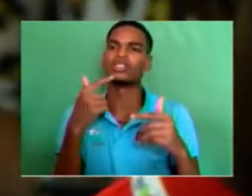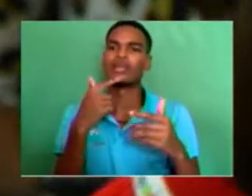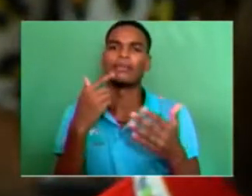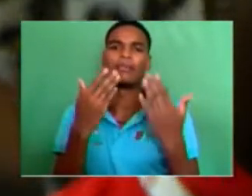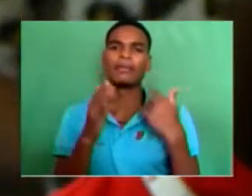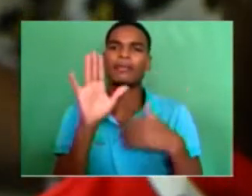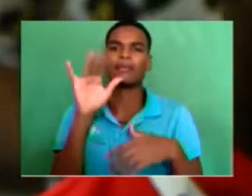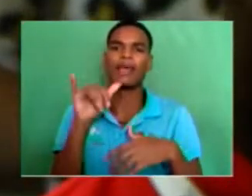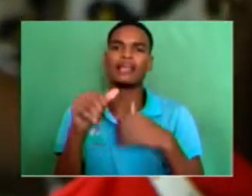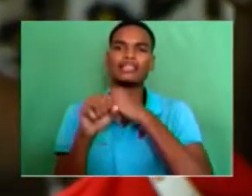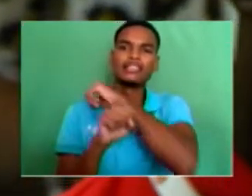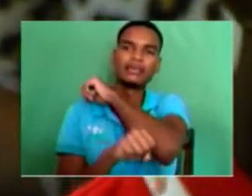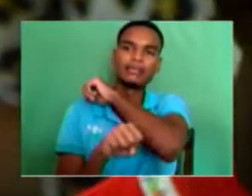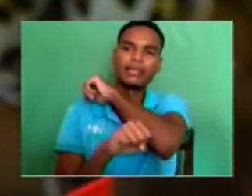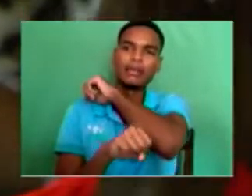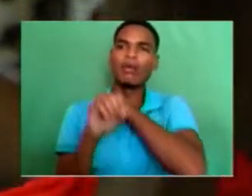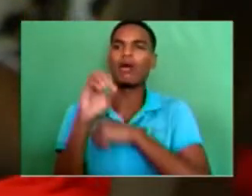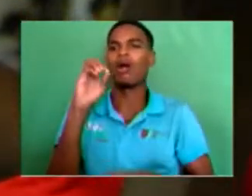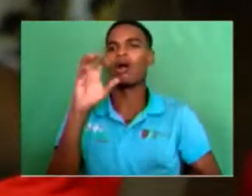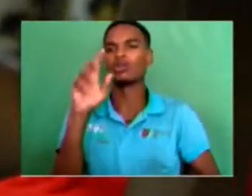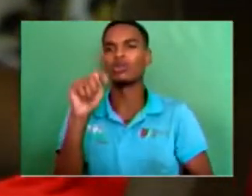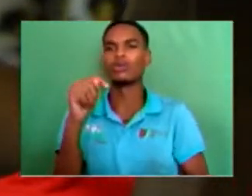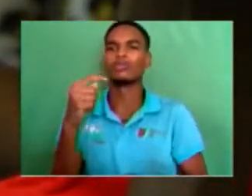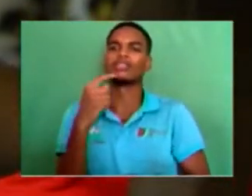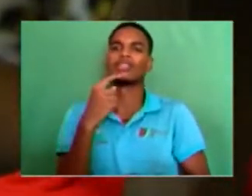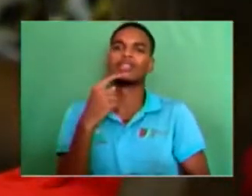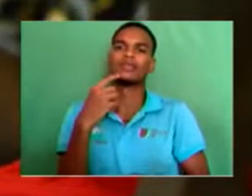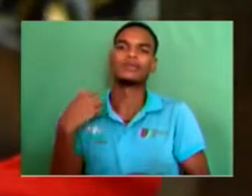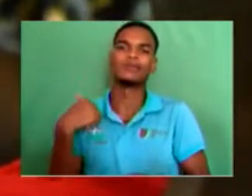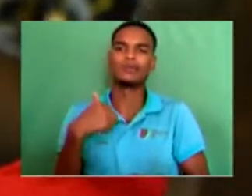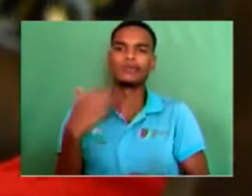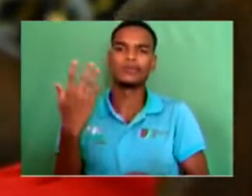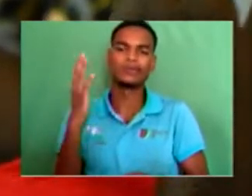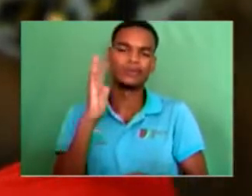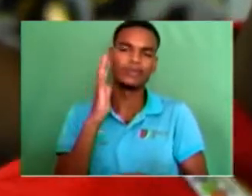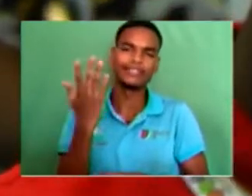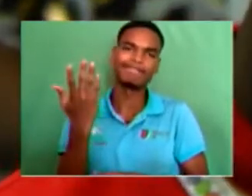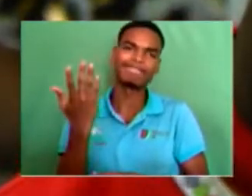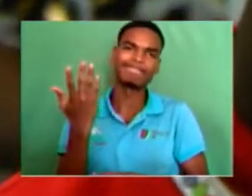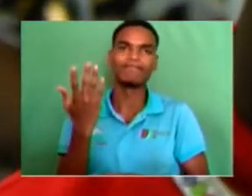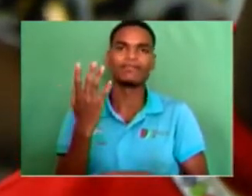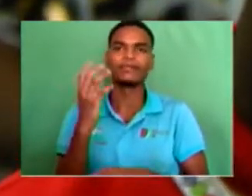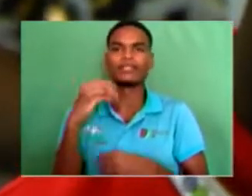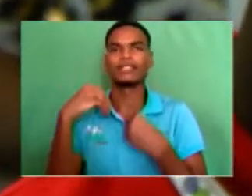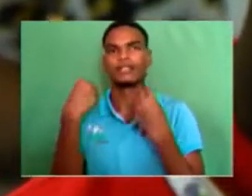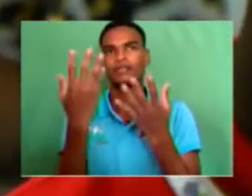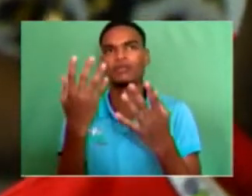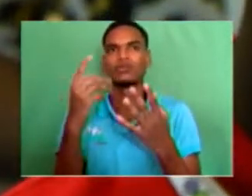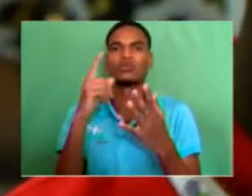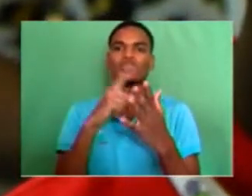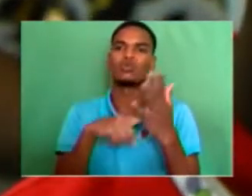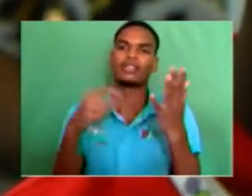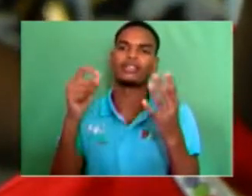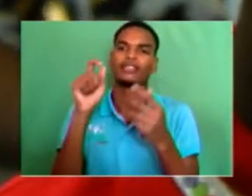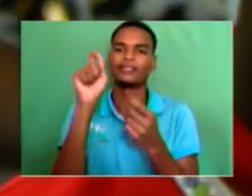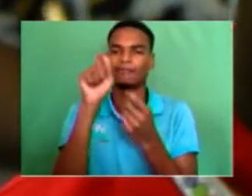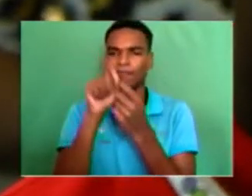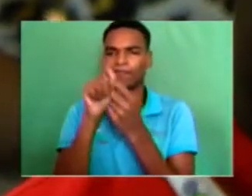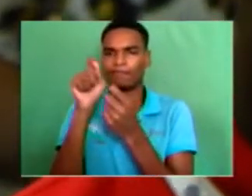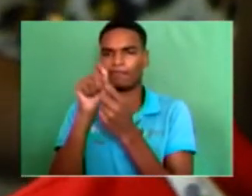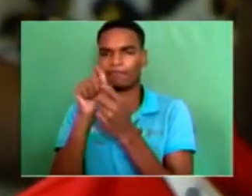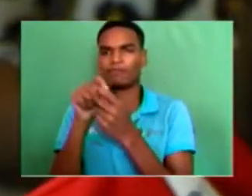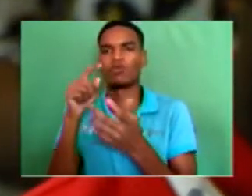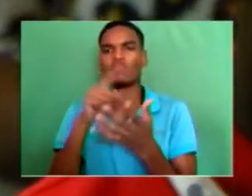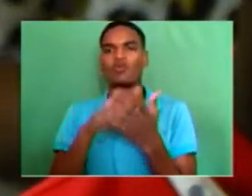September, October, we were to be in a position to provide you with those specifications as to what it is we would want